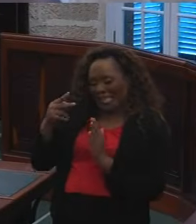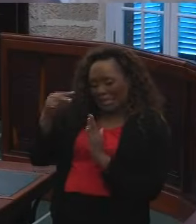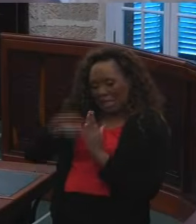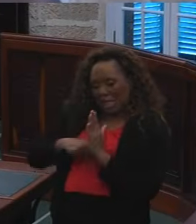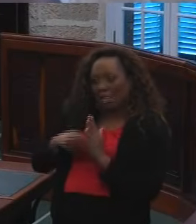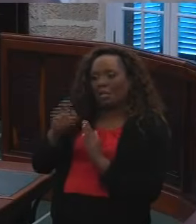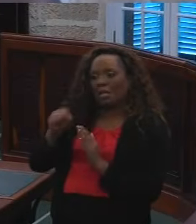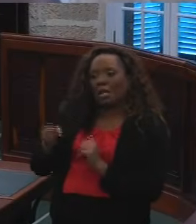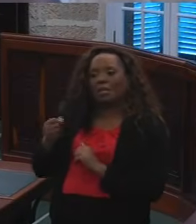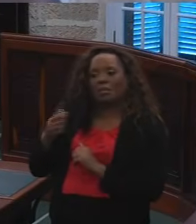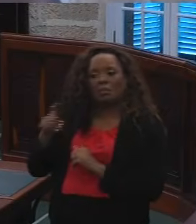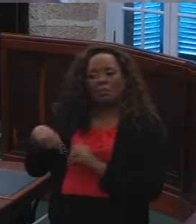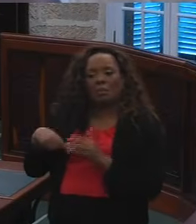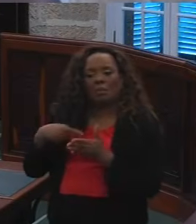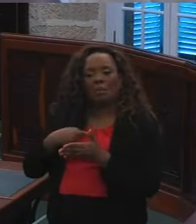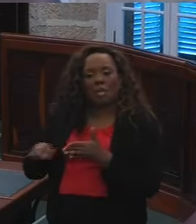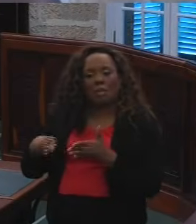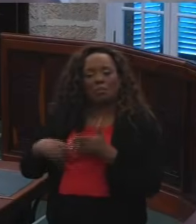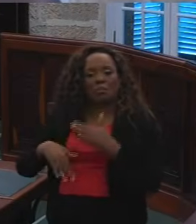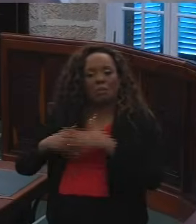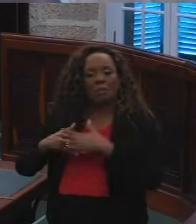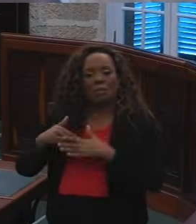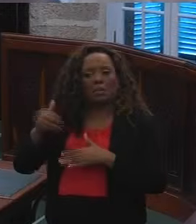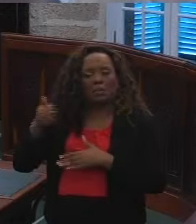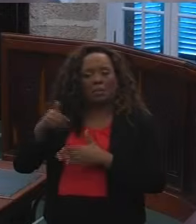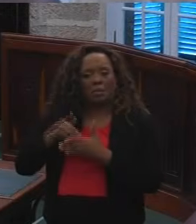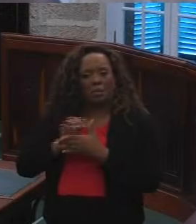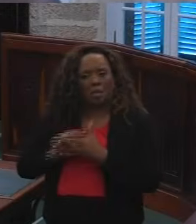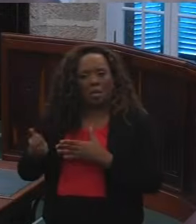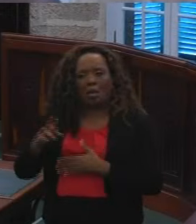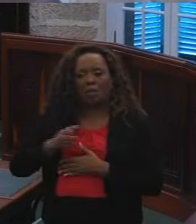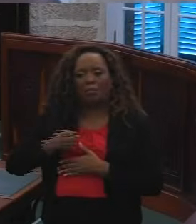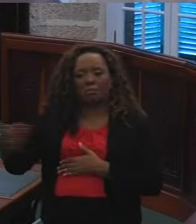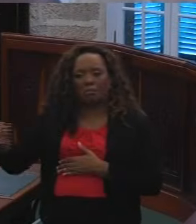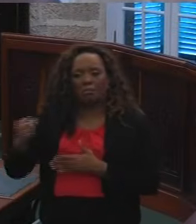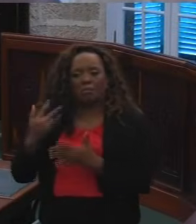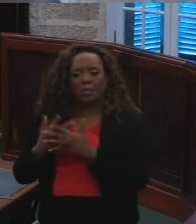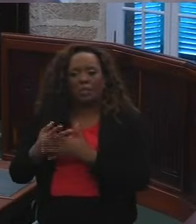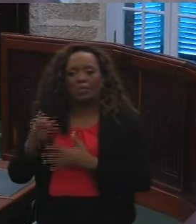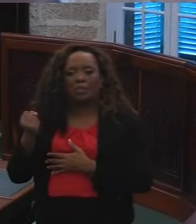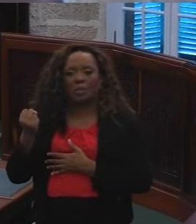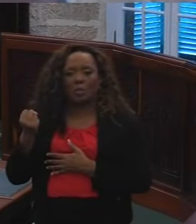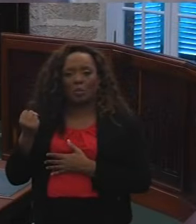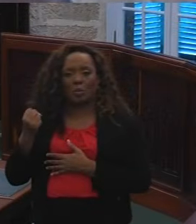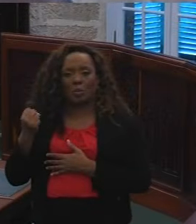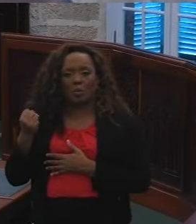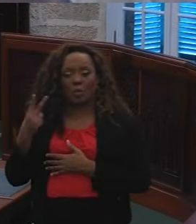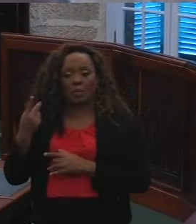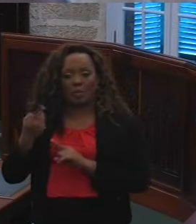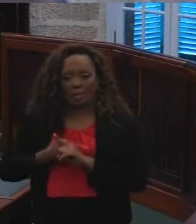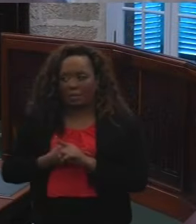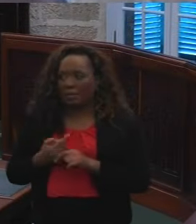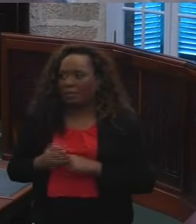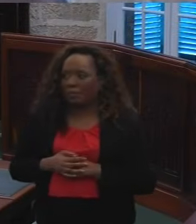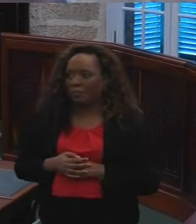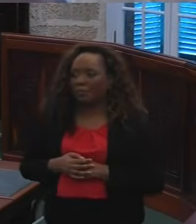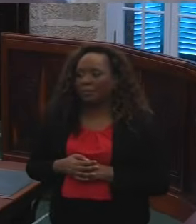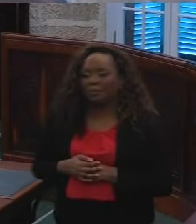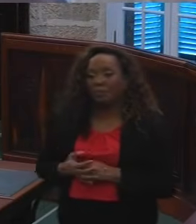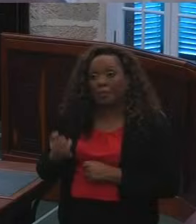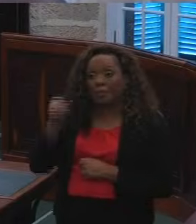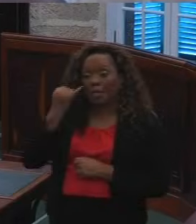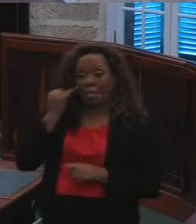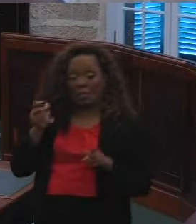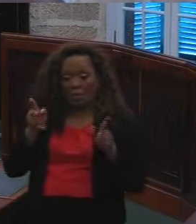12 months or to both. So where there is no special provision under this Act and a person